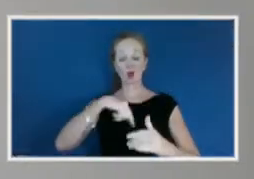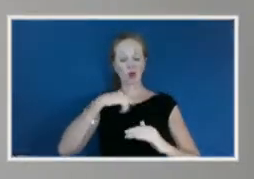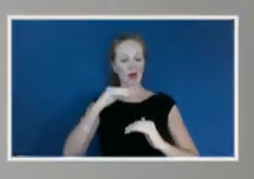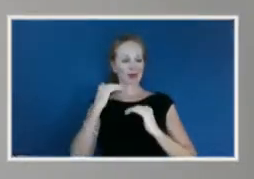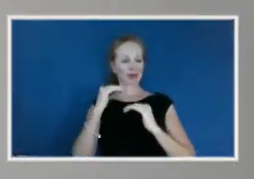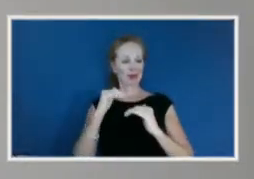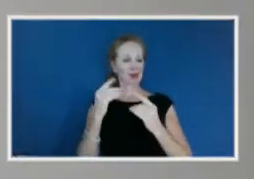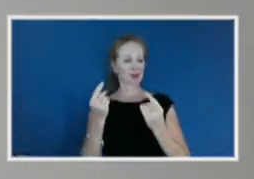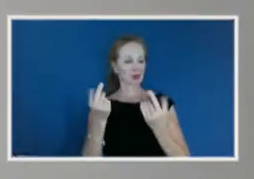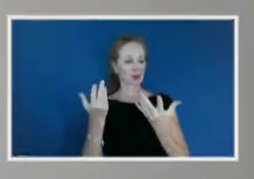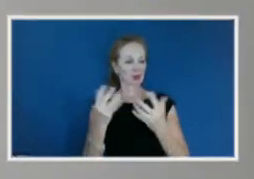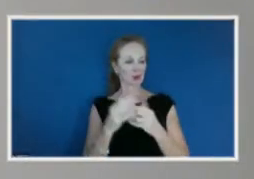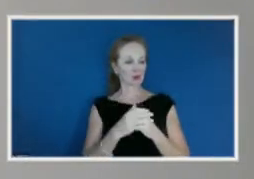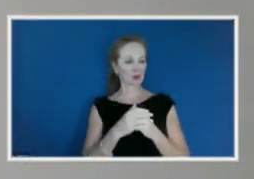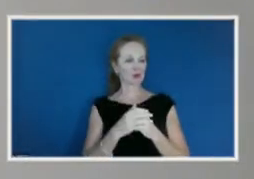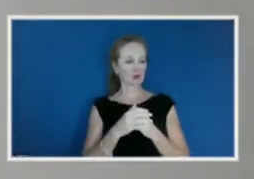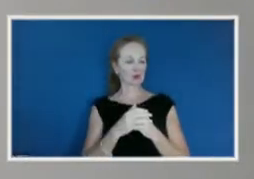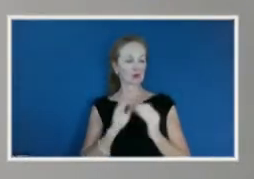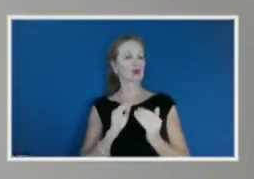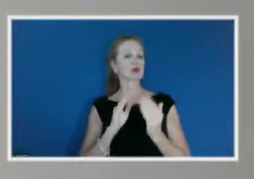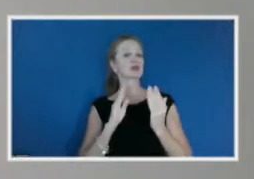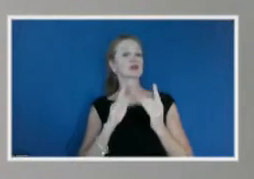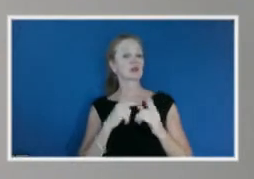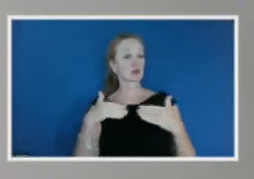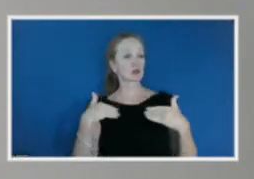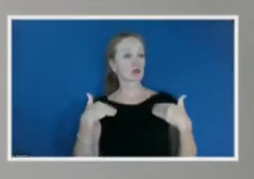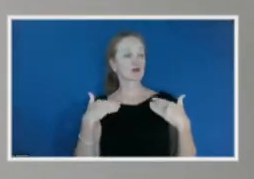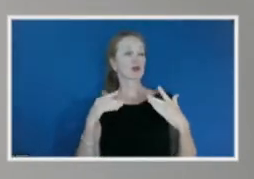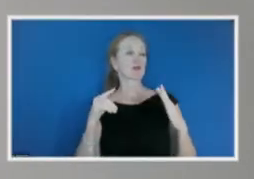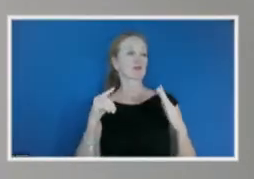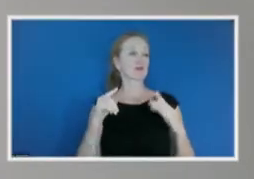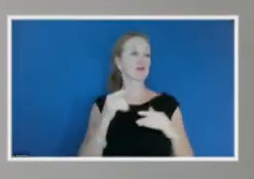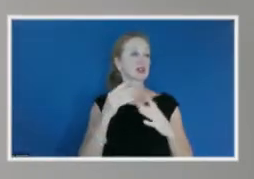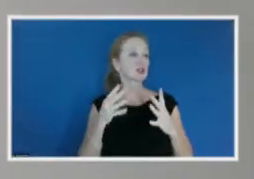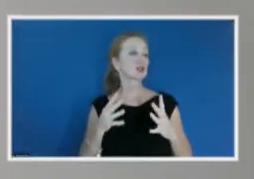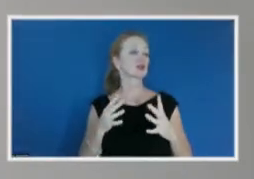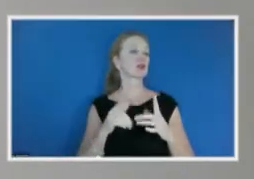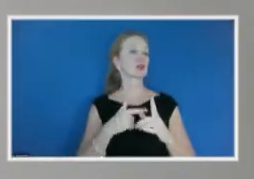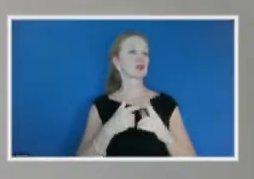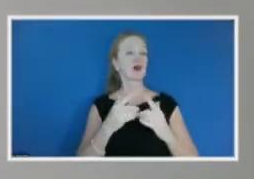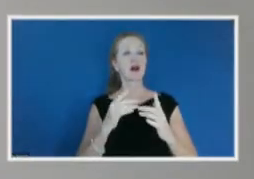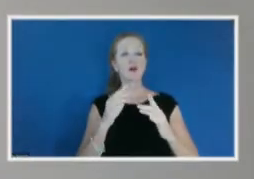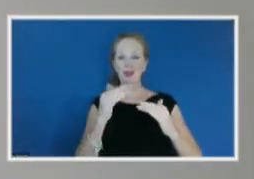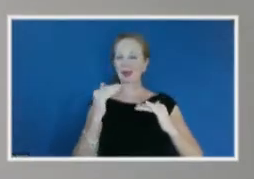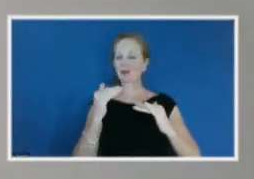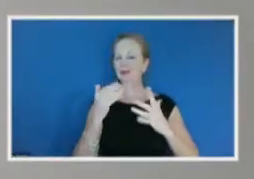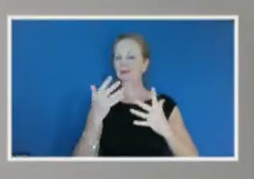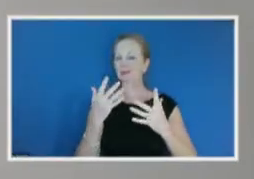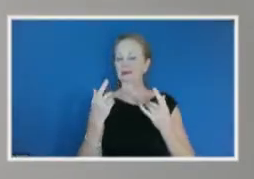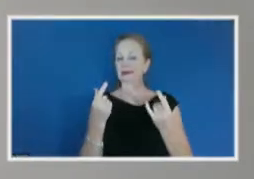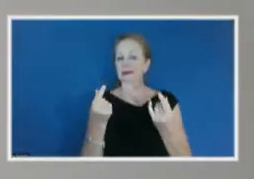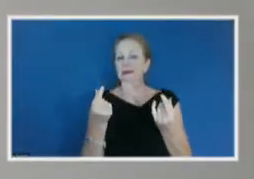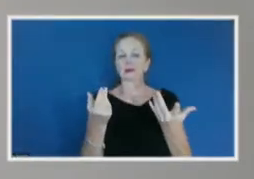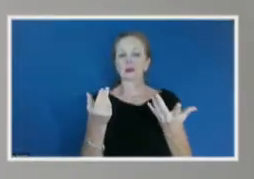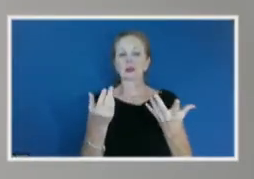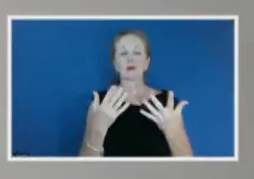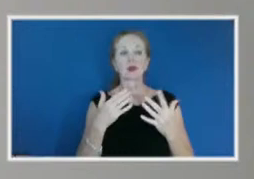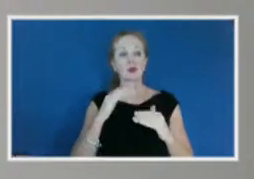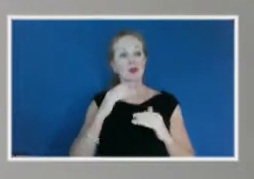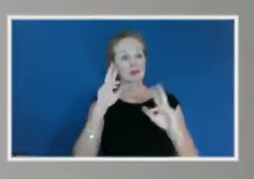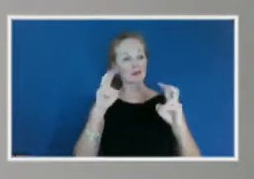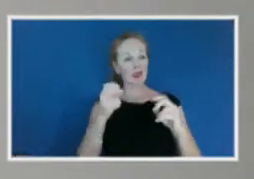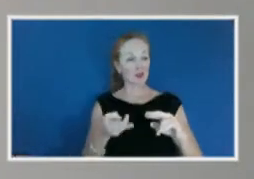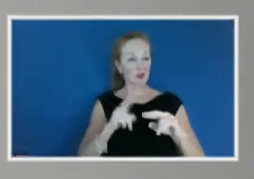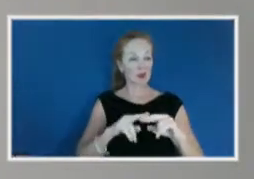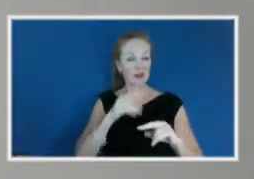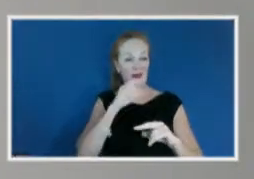with the, when we address a juvenile offender, and also the, as we know, the raise the age that occurred,